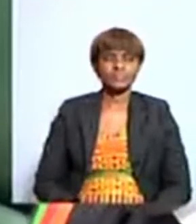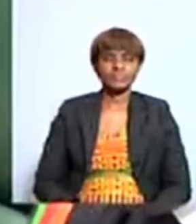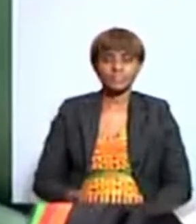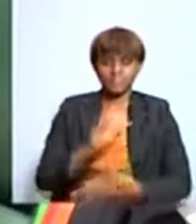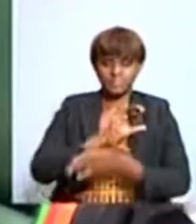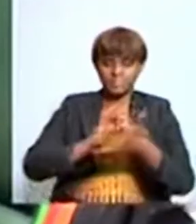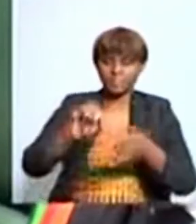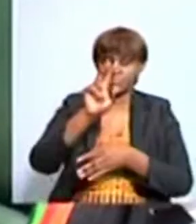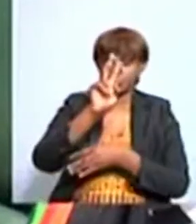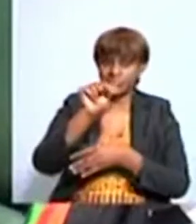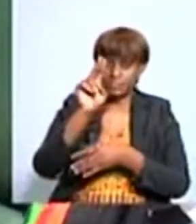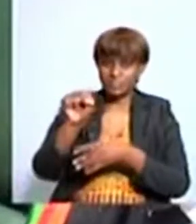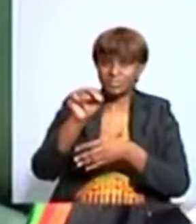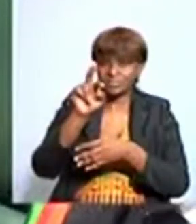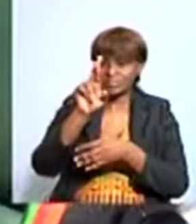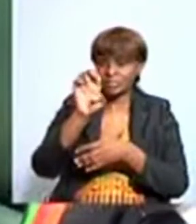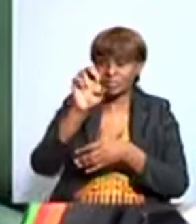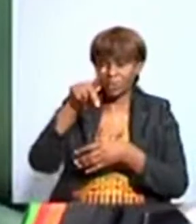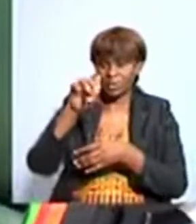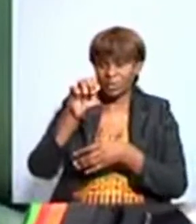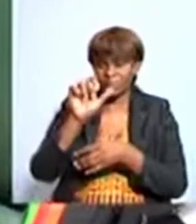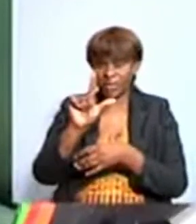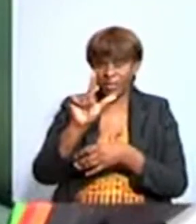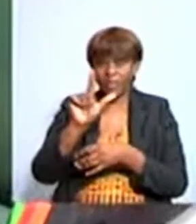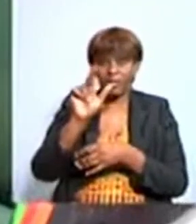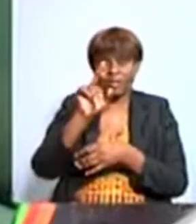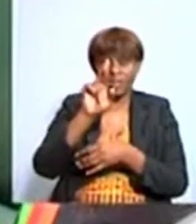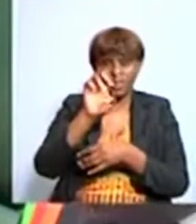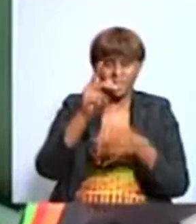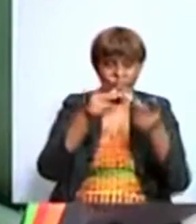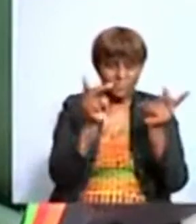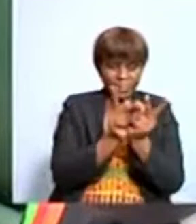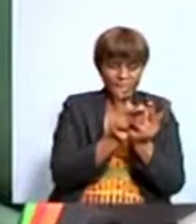Clause 22, repeal and replacement of section